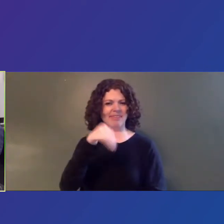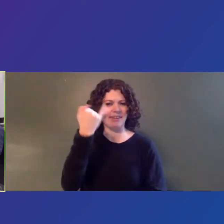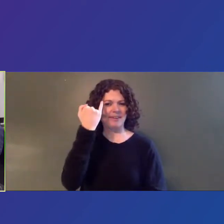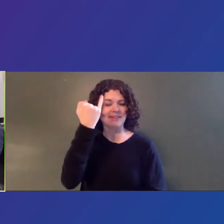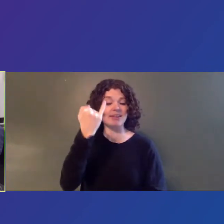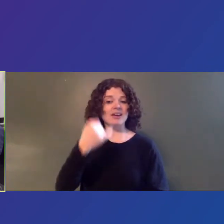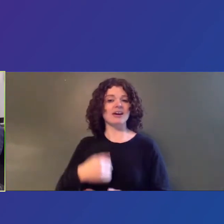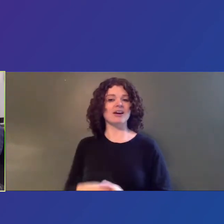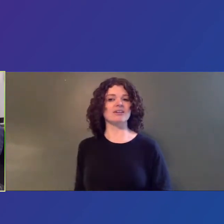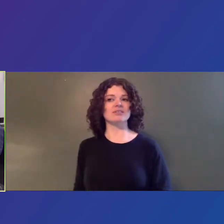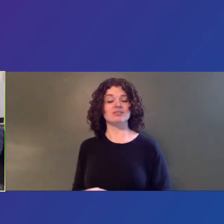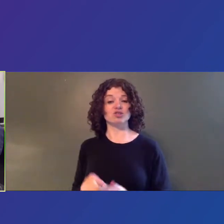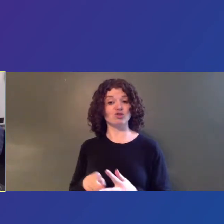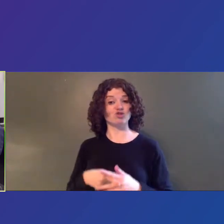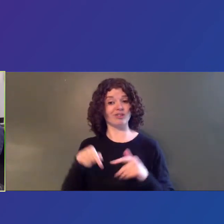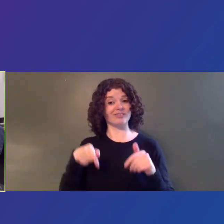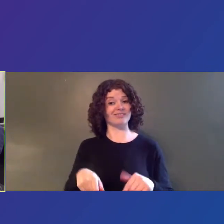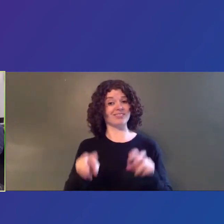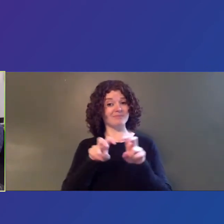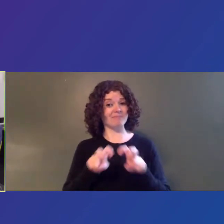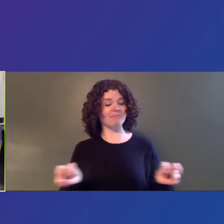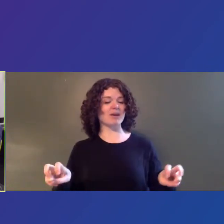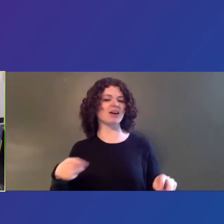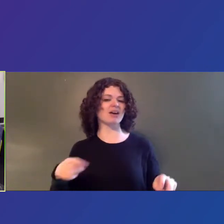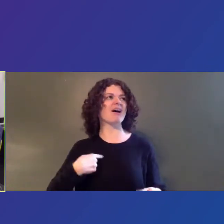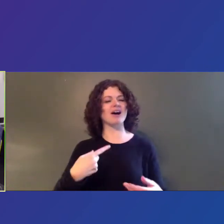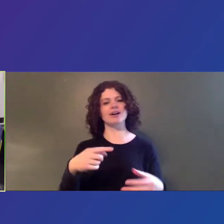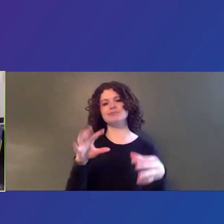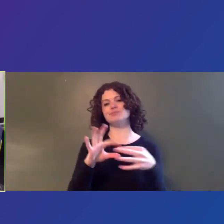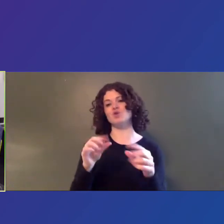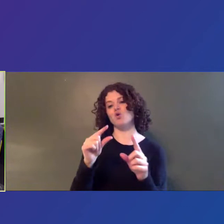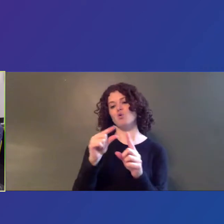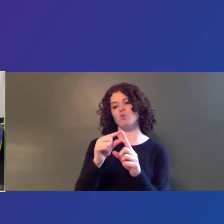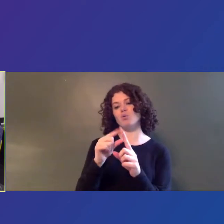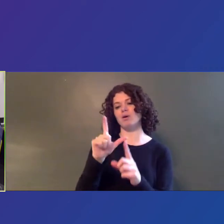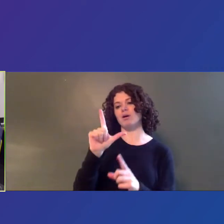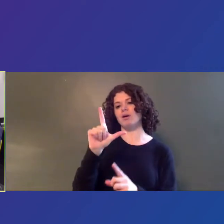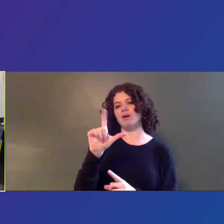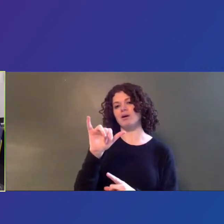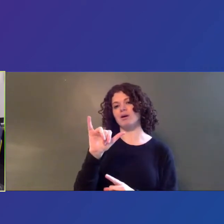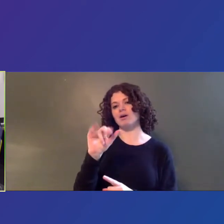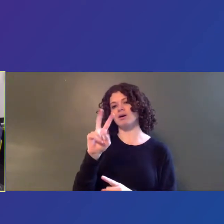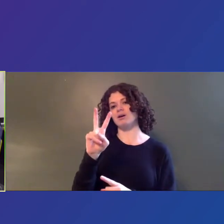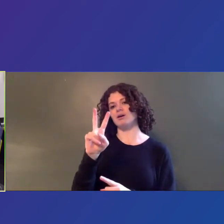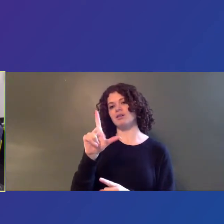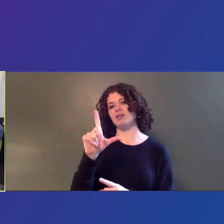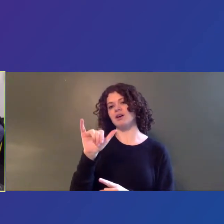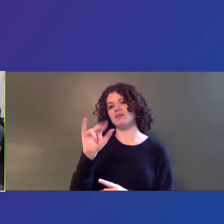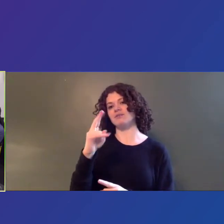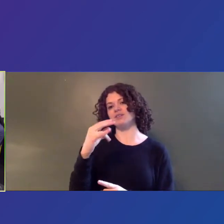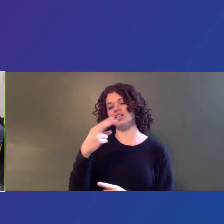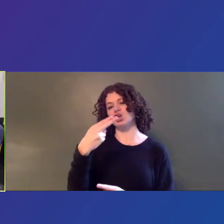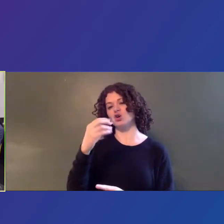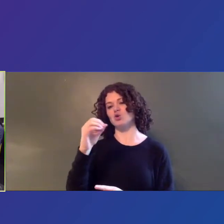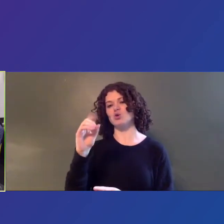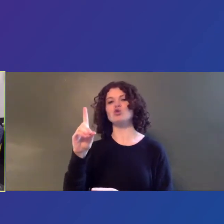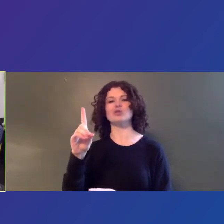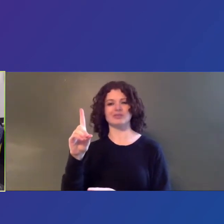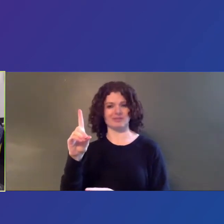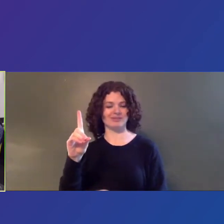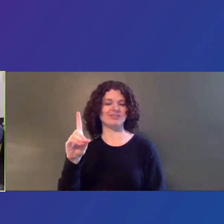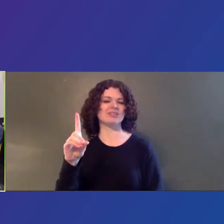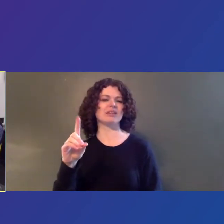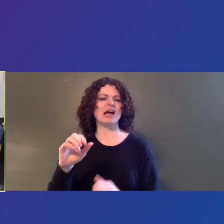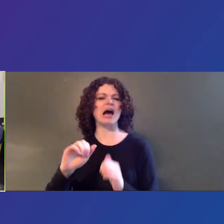right livelihood. How would you translate right livelihood in your own life,